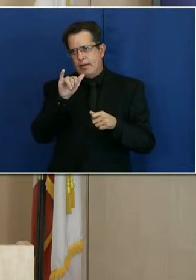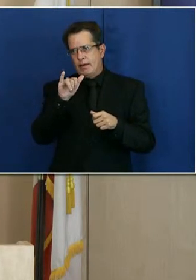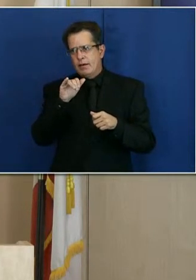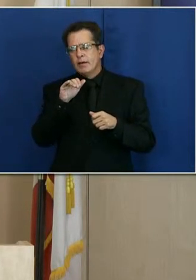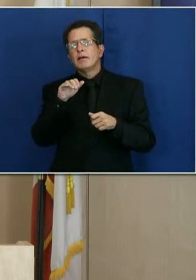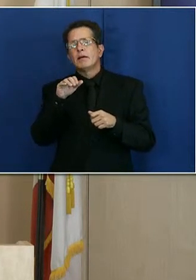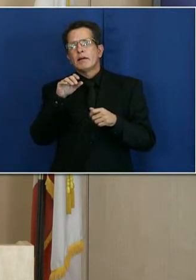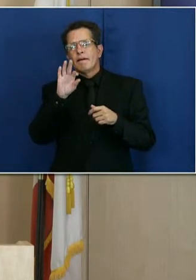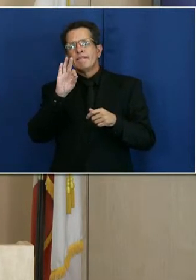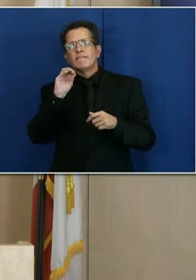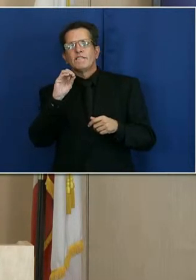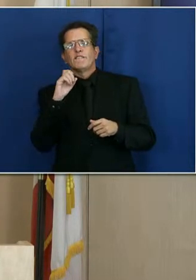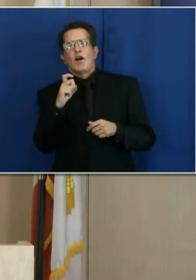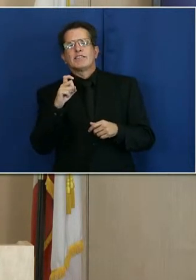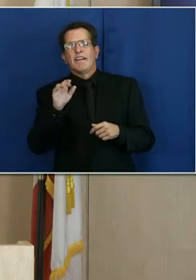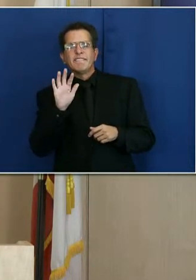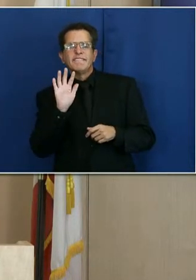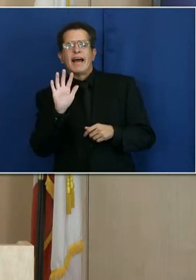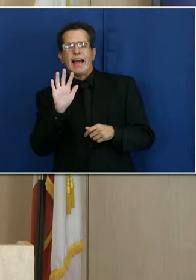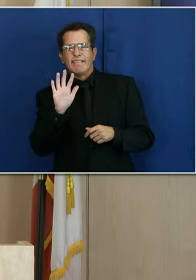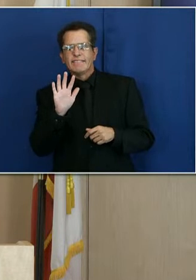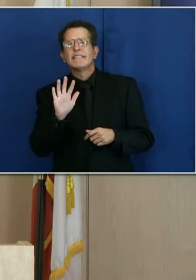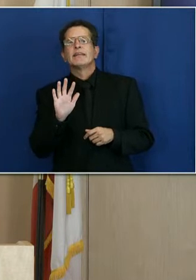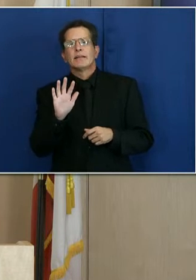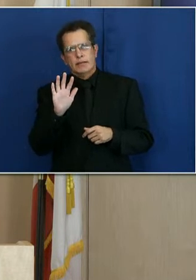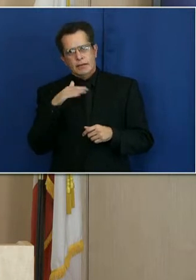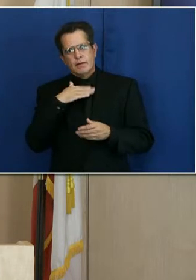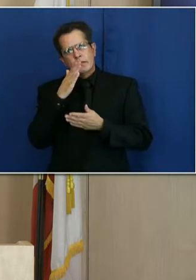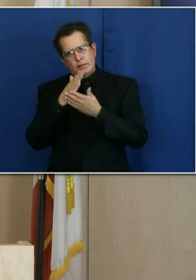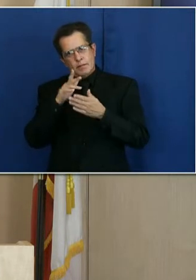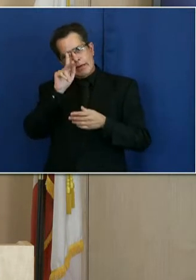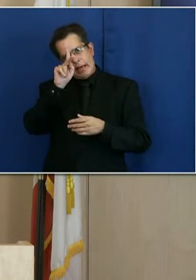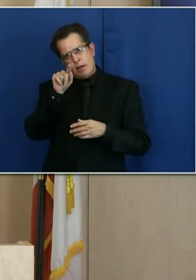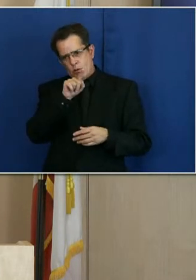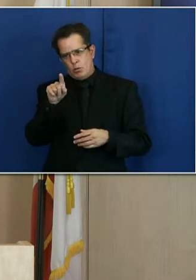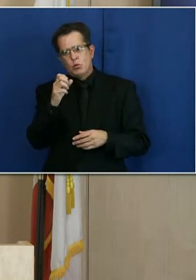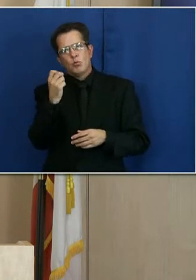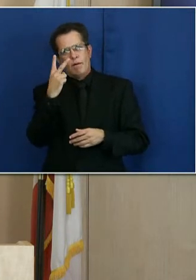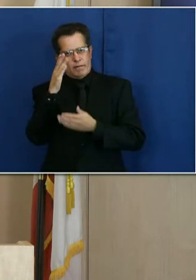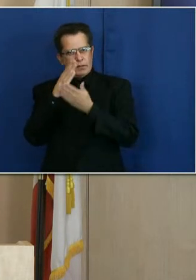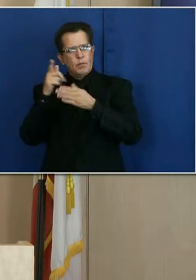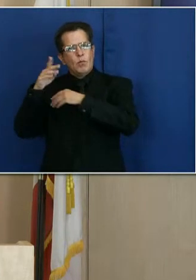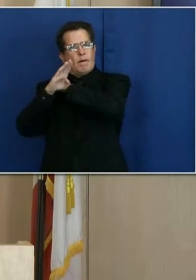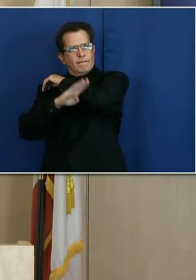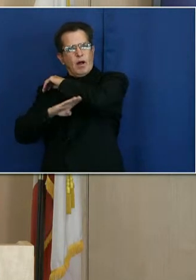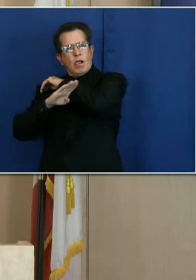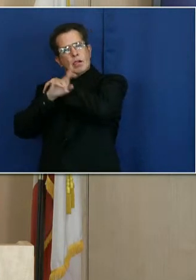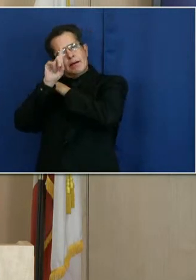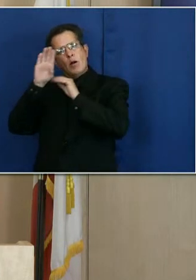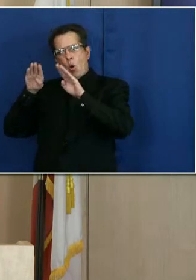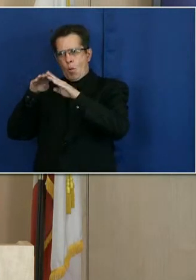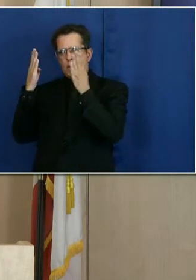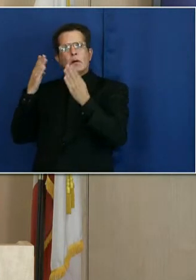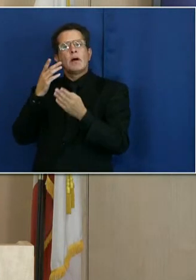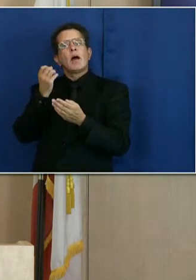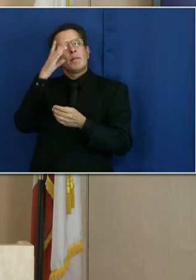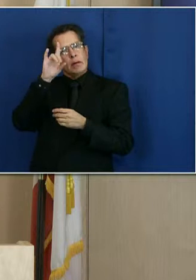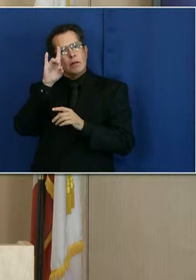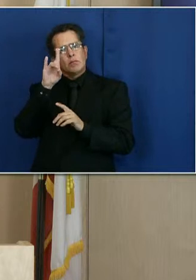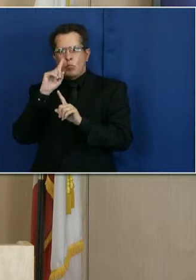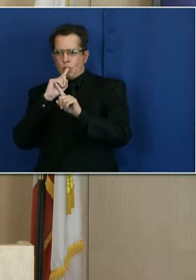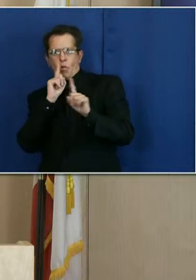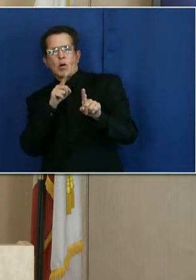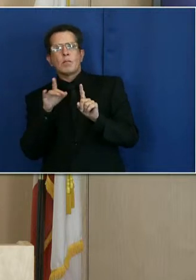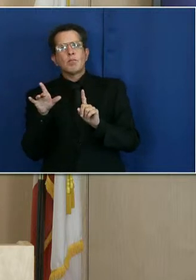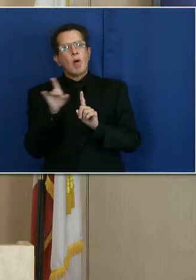5. Of the public and private K-12 schools that have opened their classrooms this fall semester, how many have reported positive COVID cases or